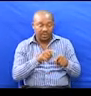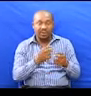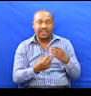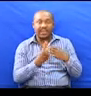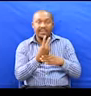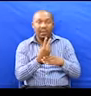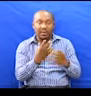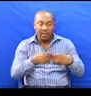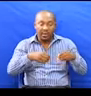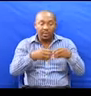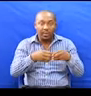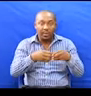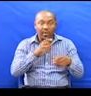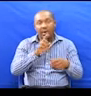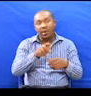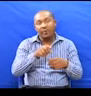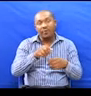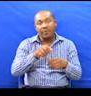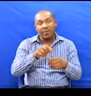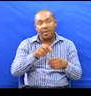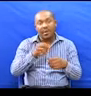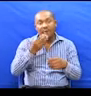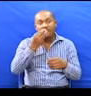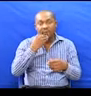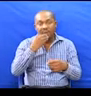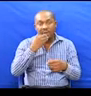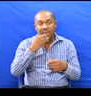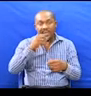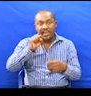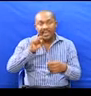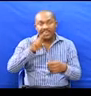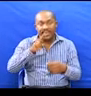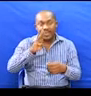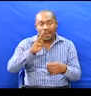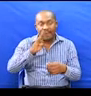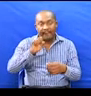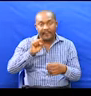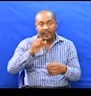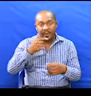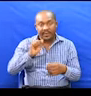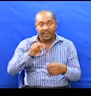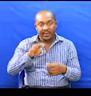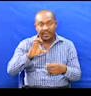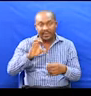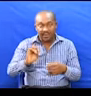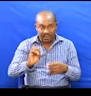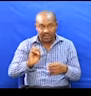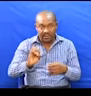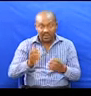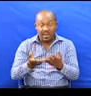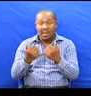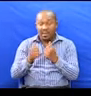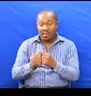or a living organism, is supposed to do what? To eat. From there now, let us go to the third group. Let us